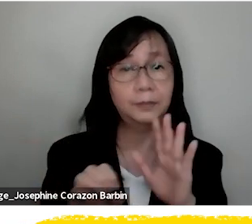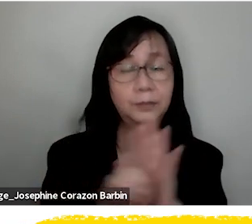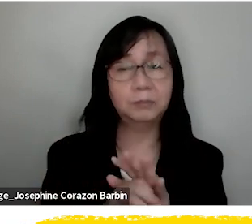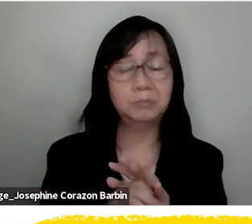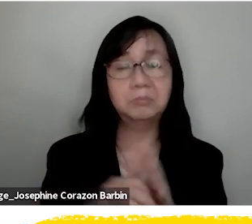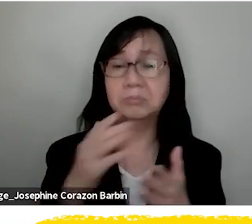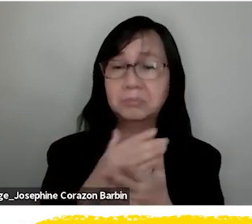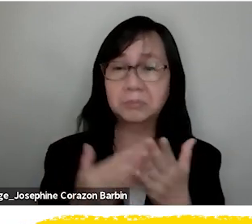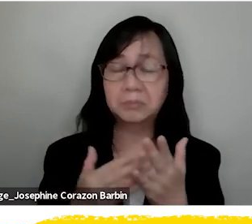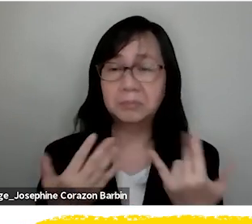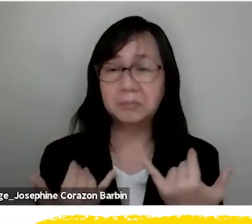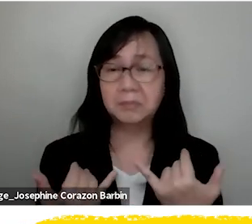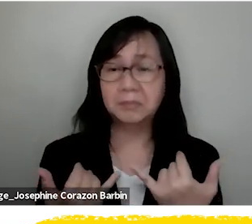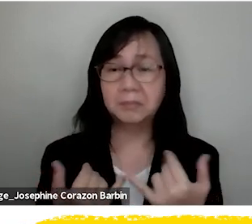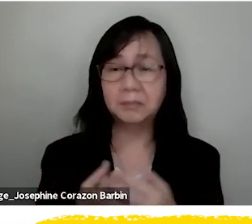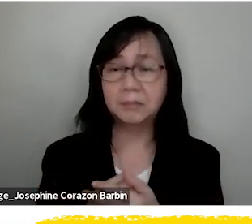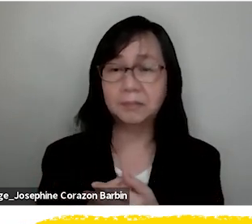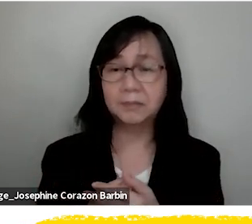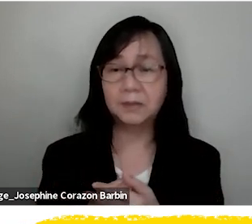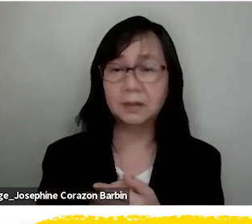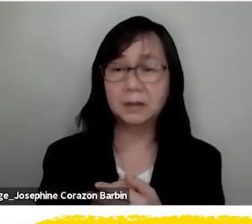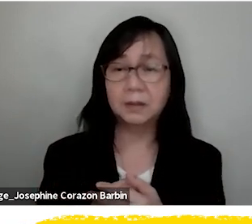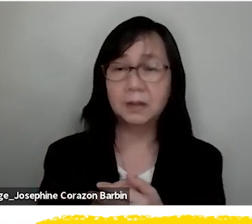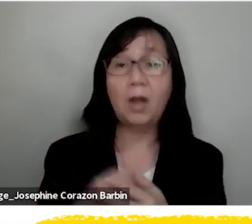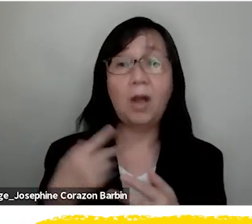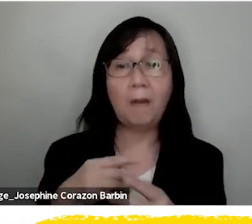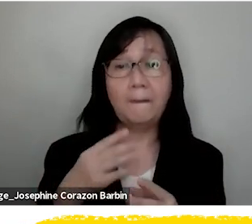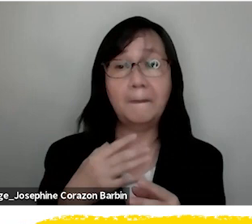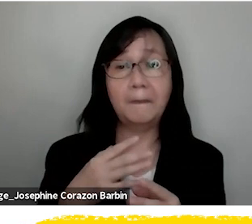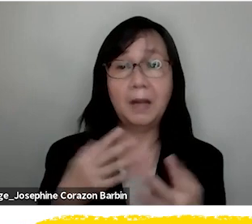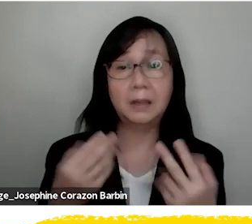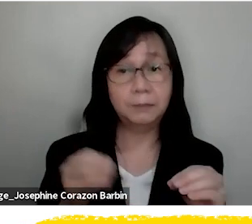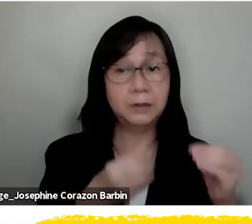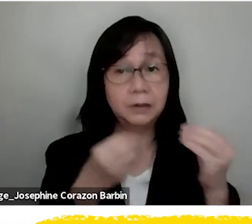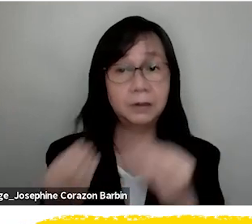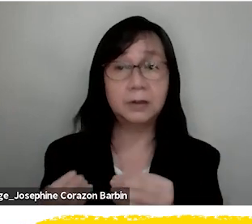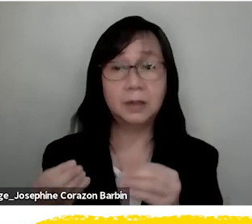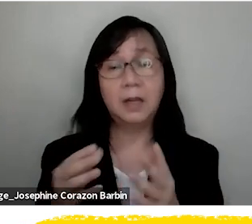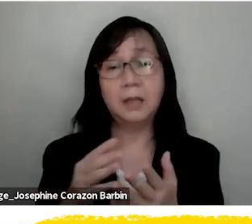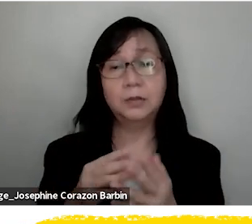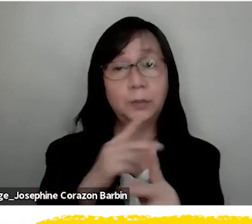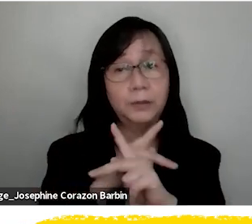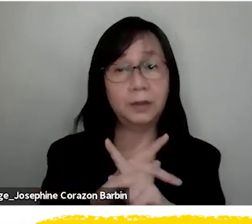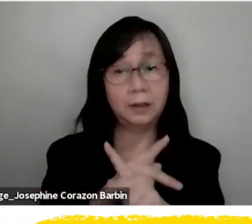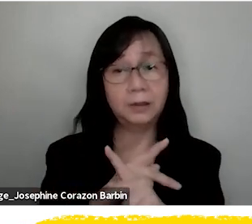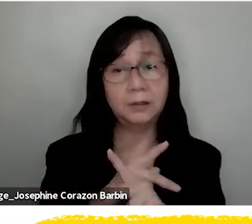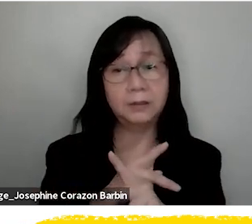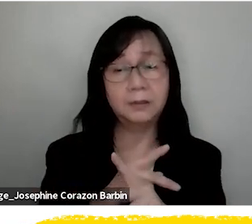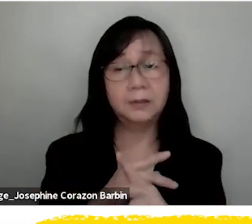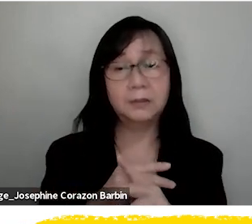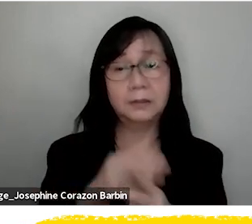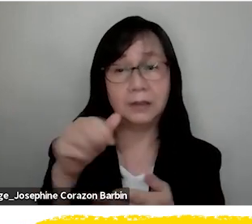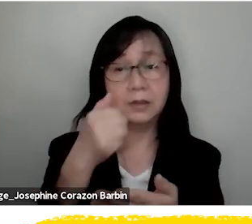some are charged with the task or the mandate to protect human rights